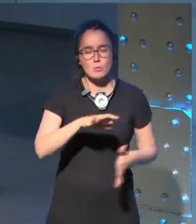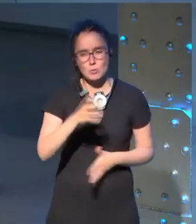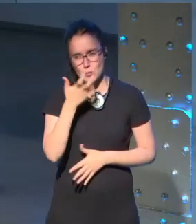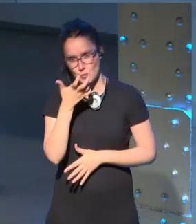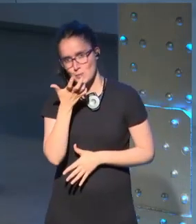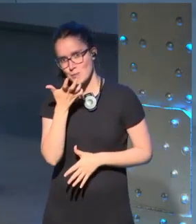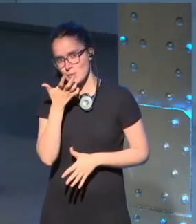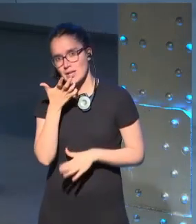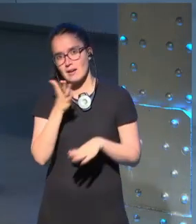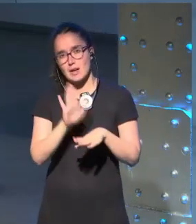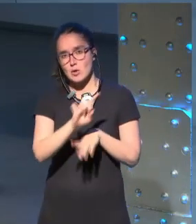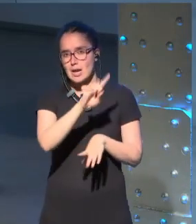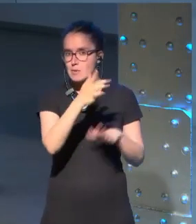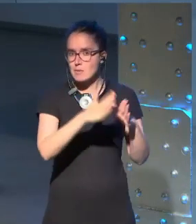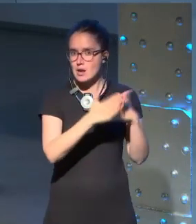how that came to be.